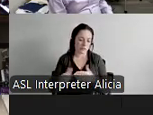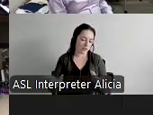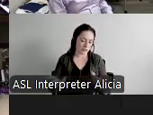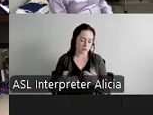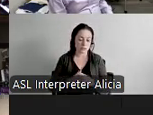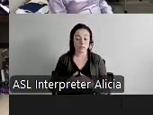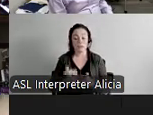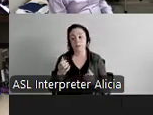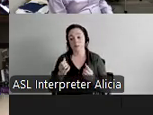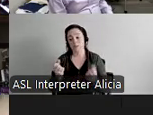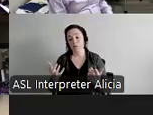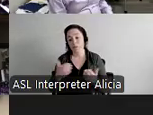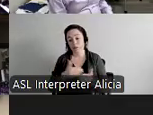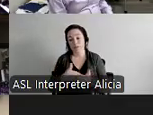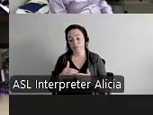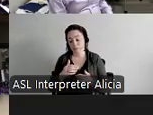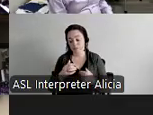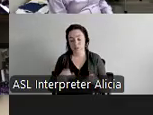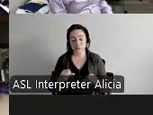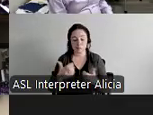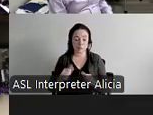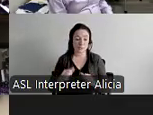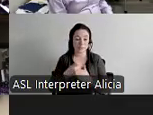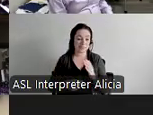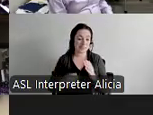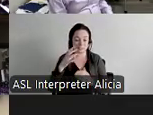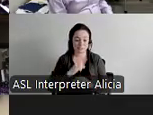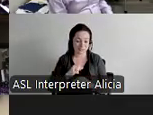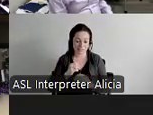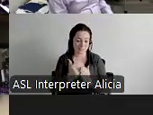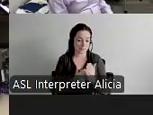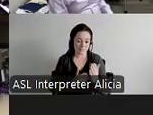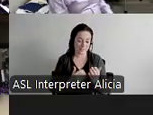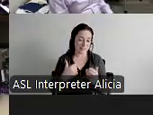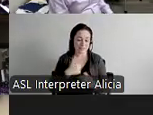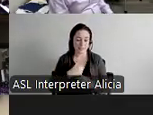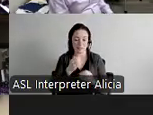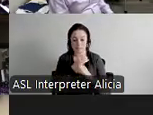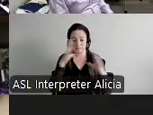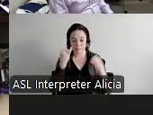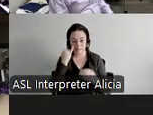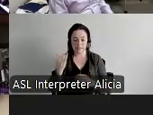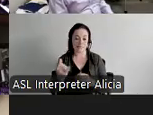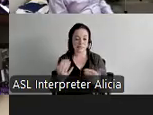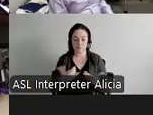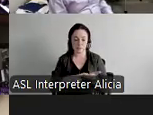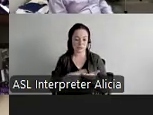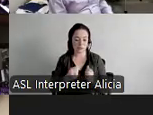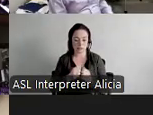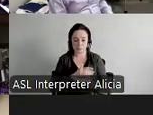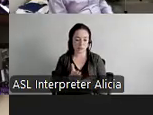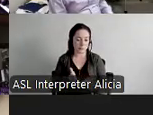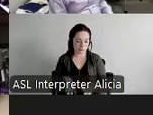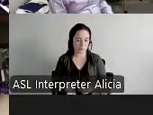much as possible as we're going through this process, I want to try to estimate project costs so that we have a better idea when we're talking about these things.